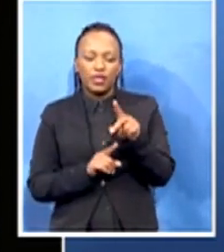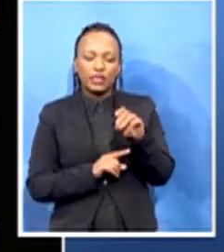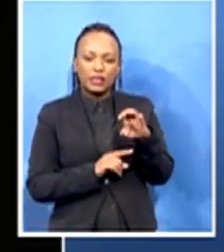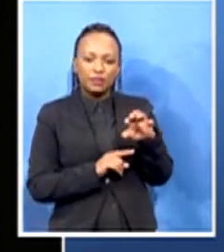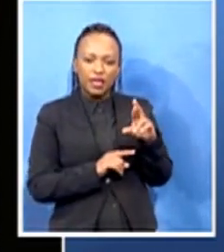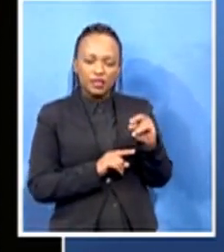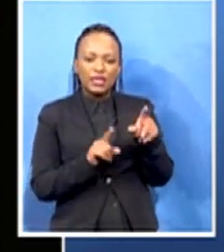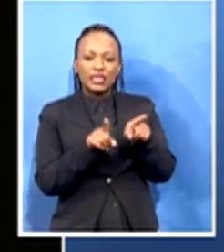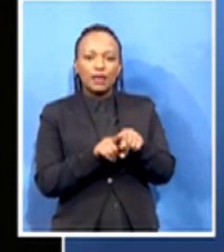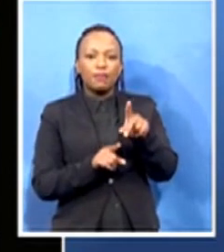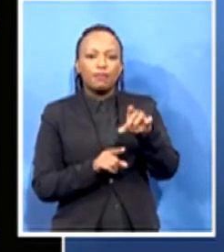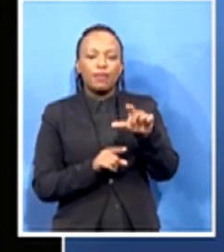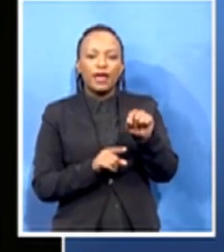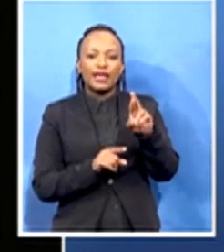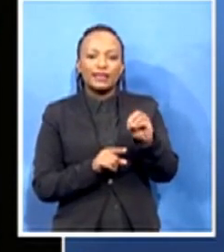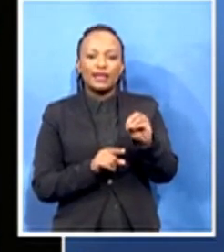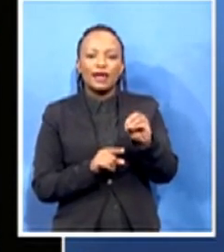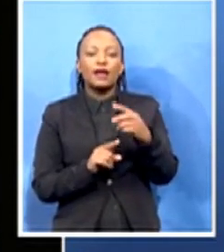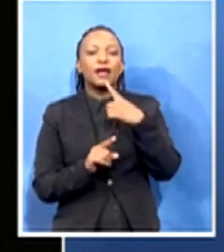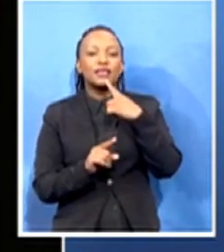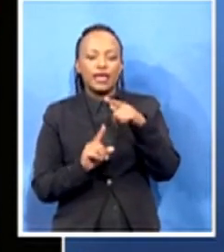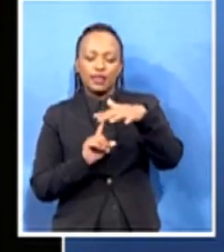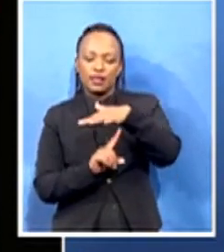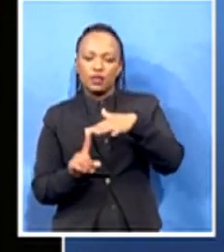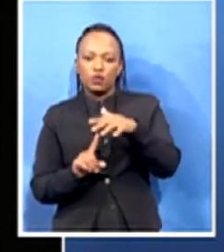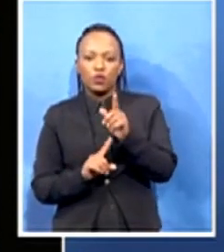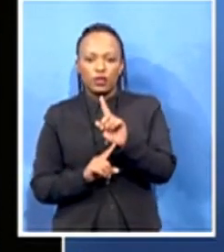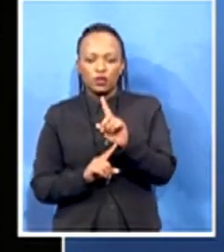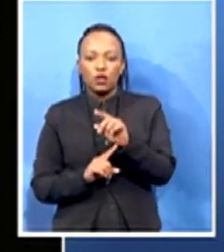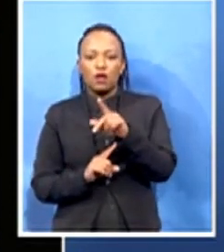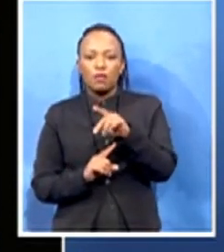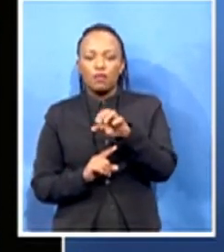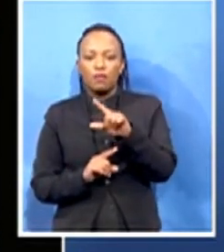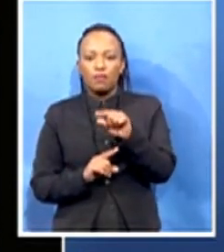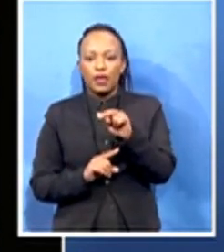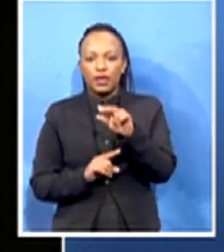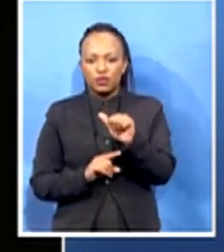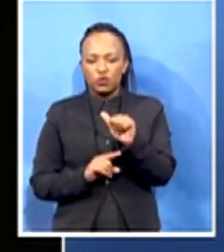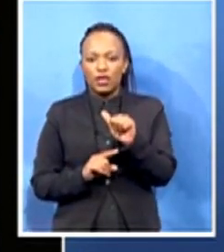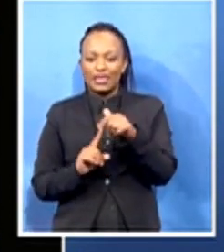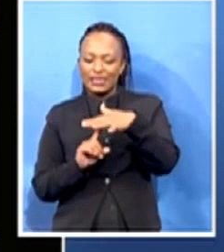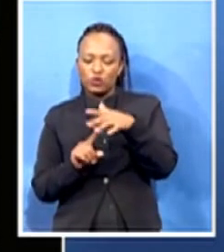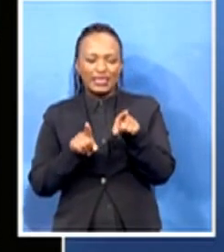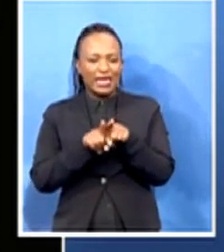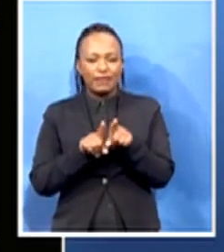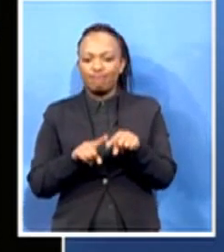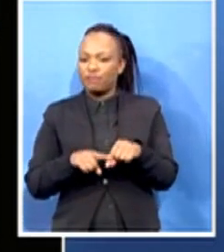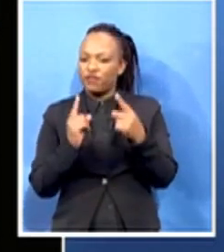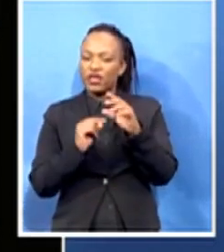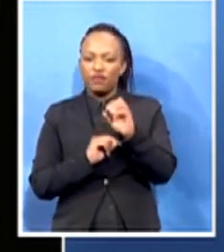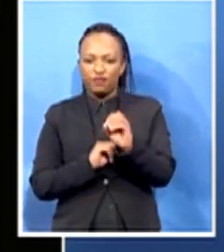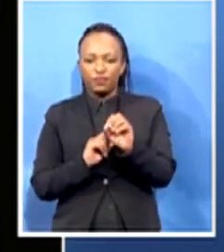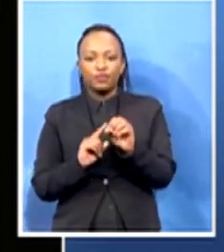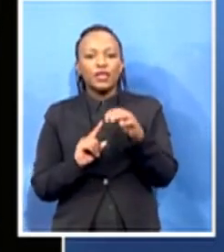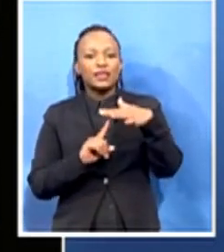the situation of Petra, DPS, and Exxaro is not the same. And that is the area where I given an example.